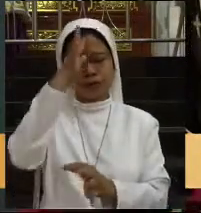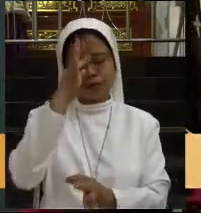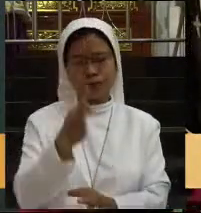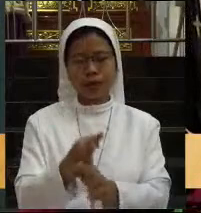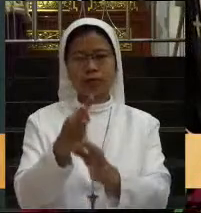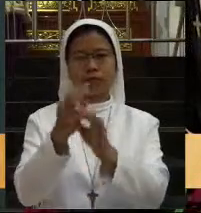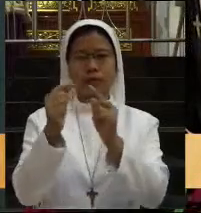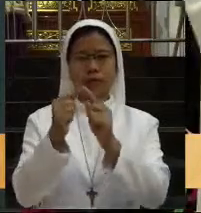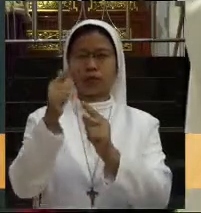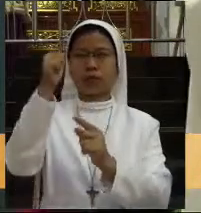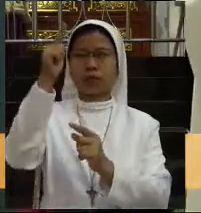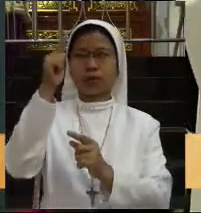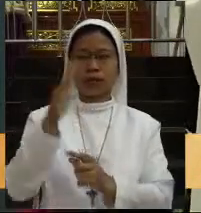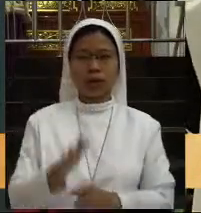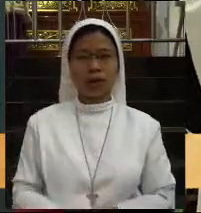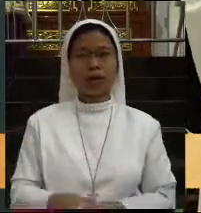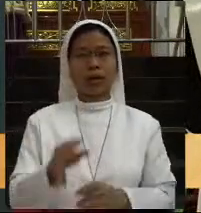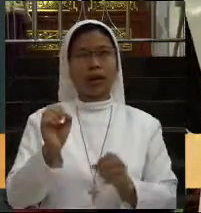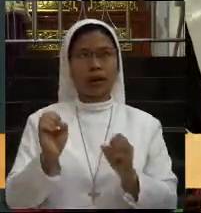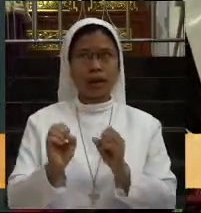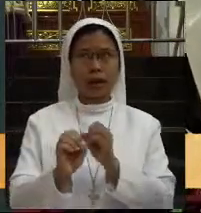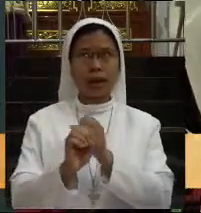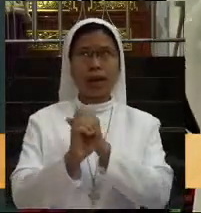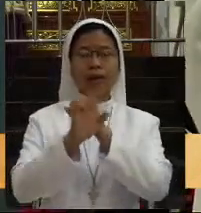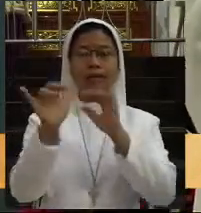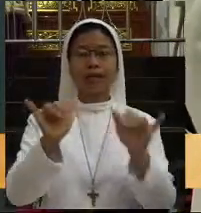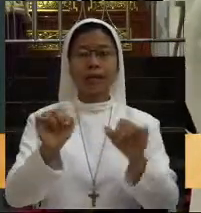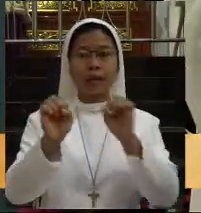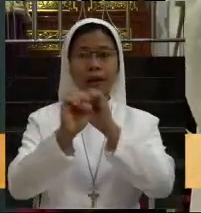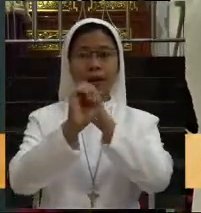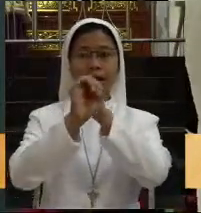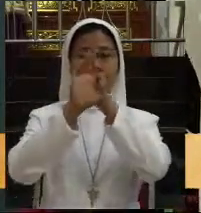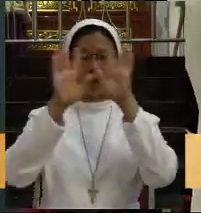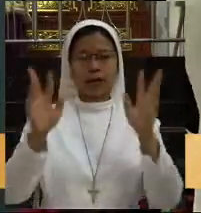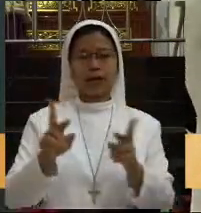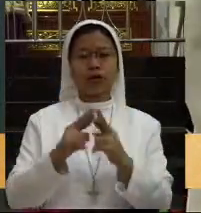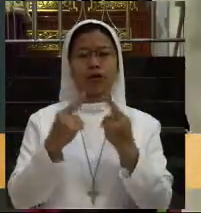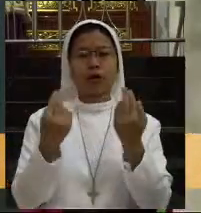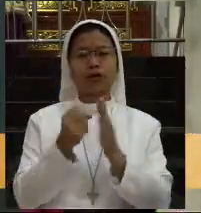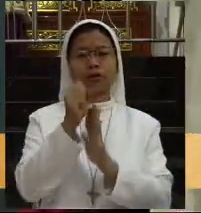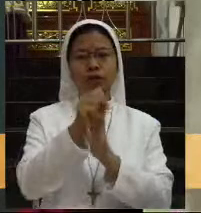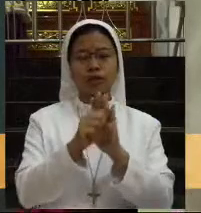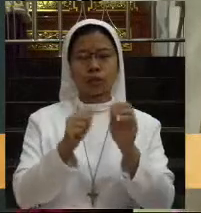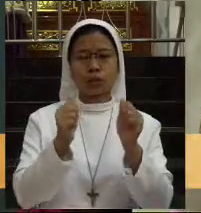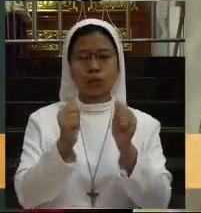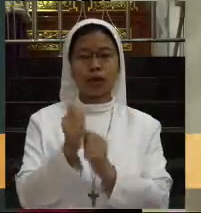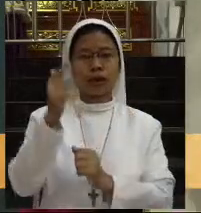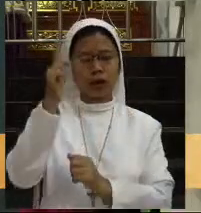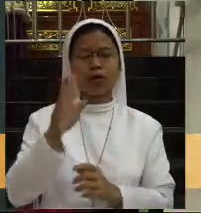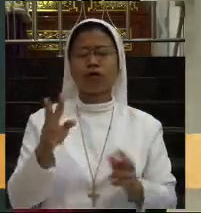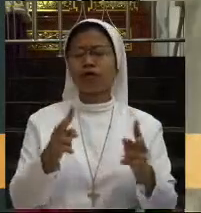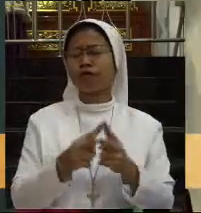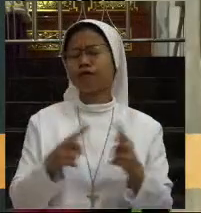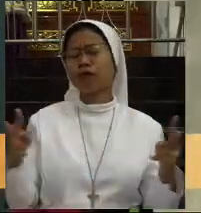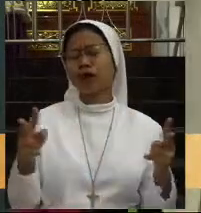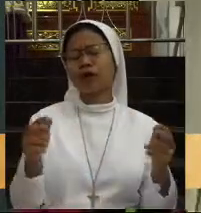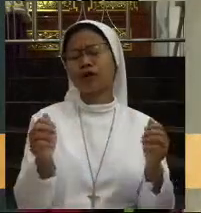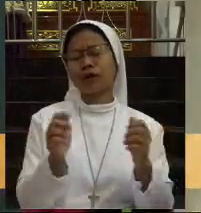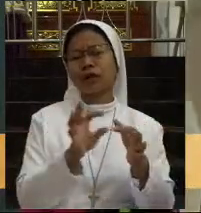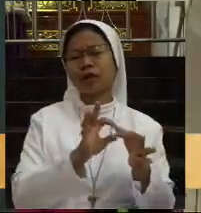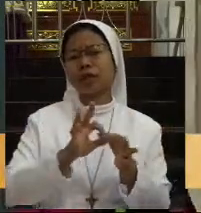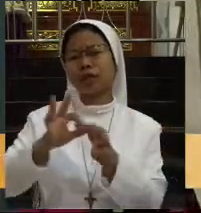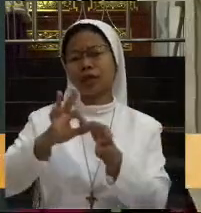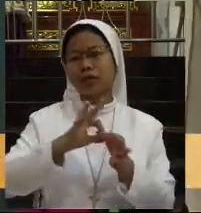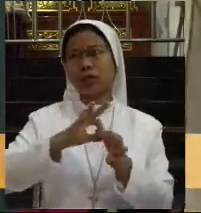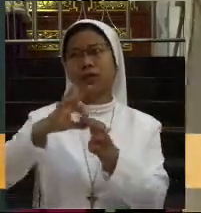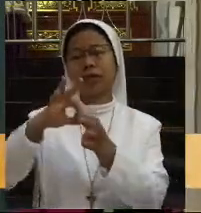was alive in his relationship with God. But you know, my brothers and sisters, in contrast to